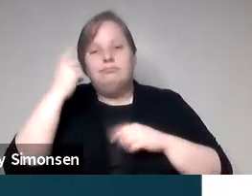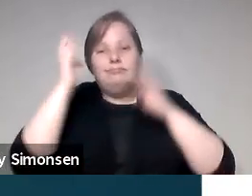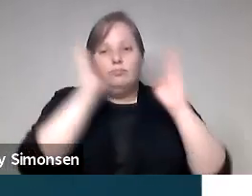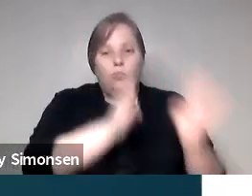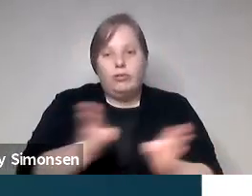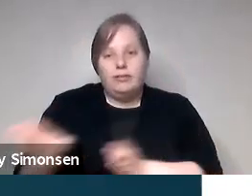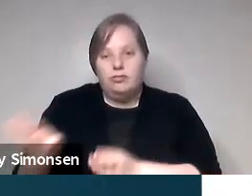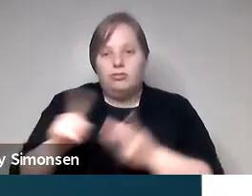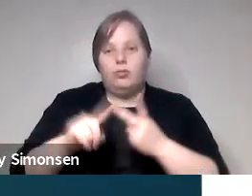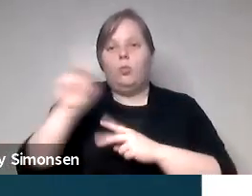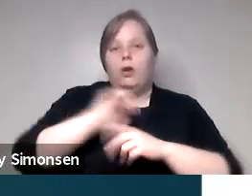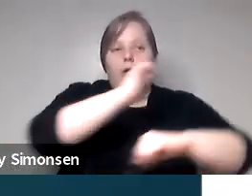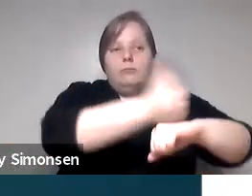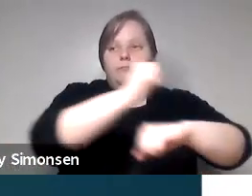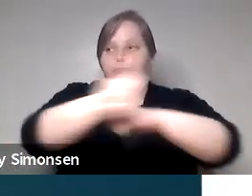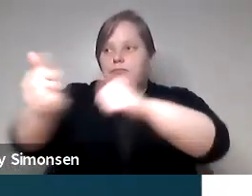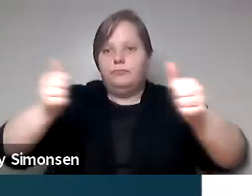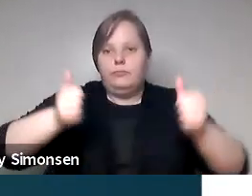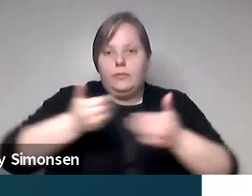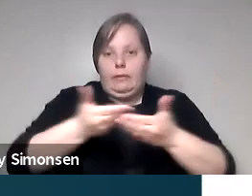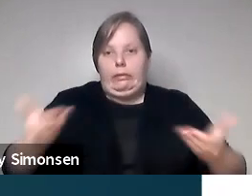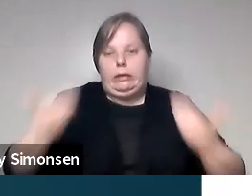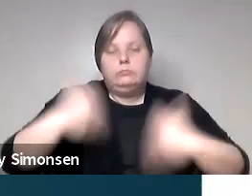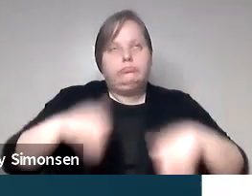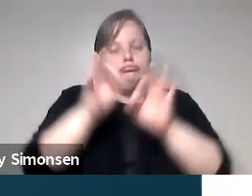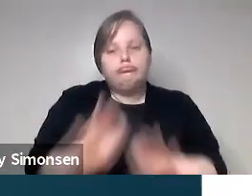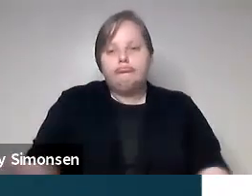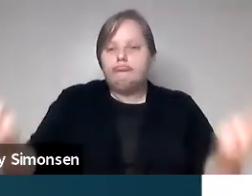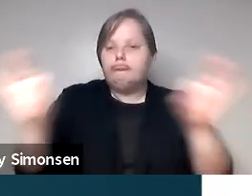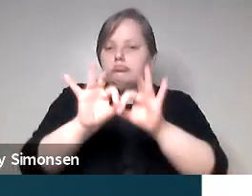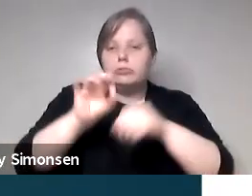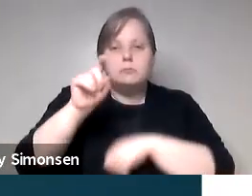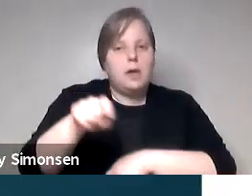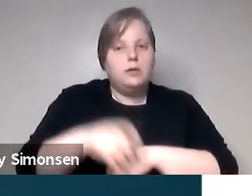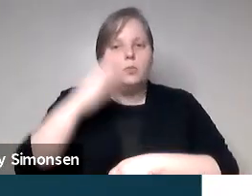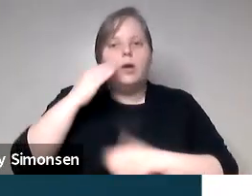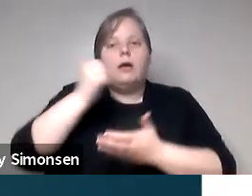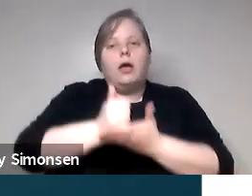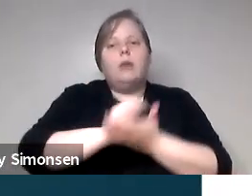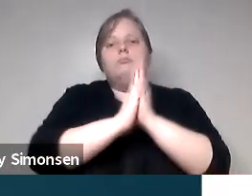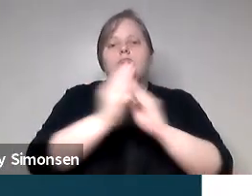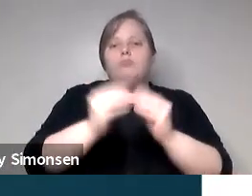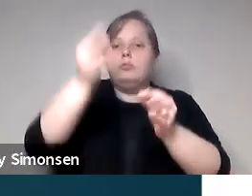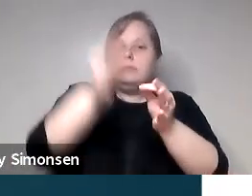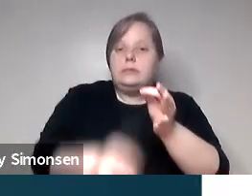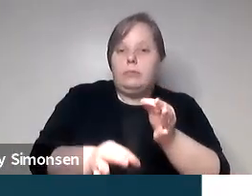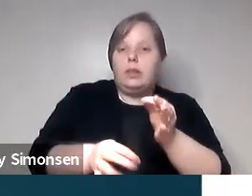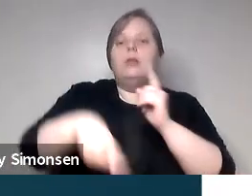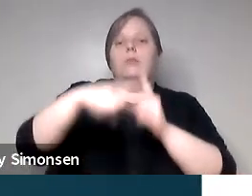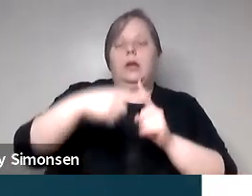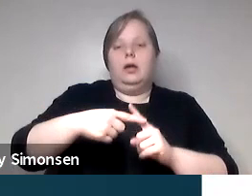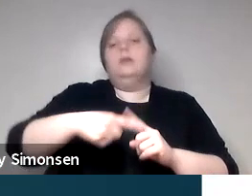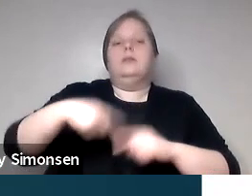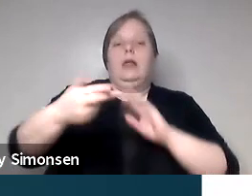and placement of items is important. It can help simplify and reduce the amount